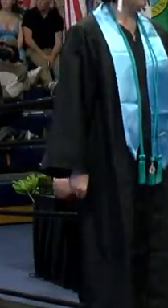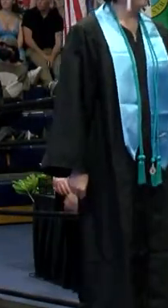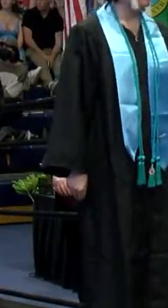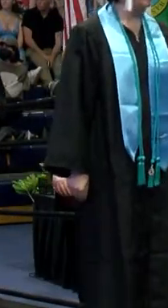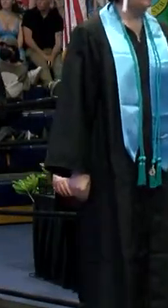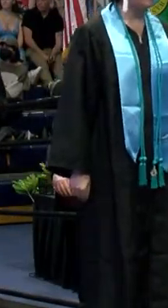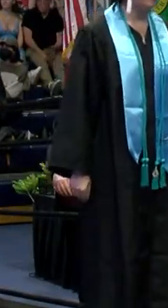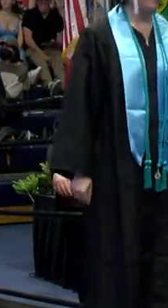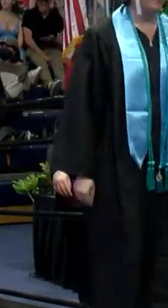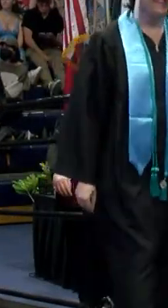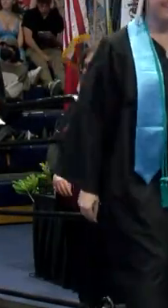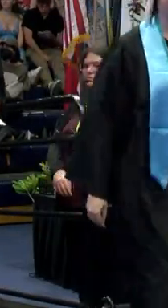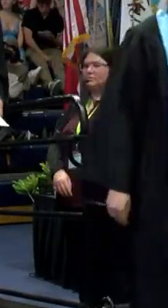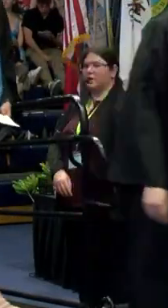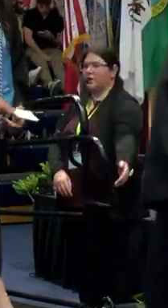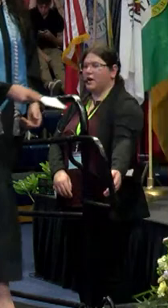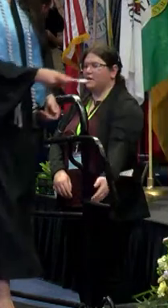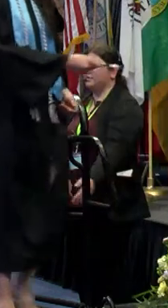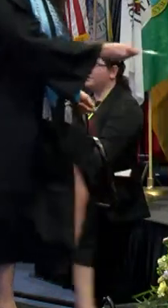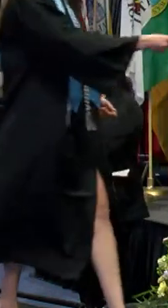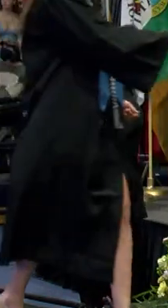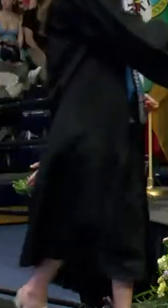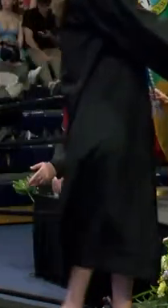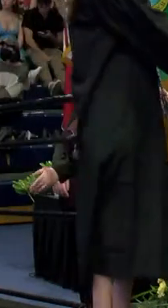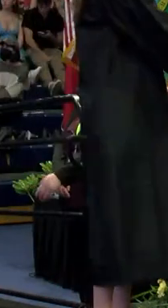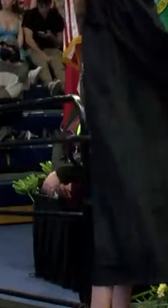Caitlin Jean O'Brien.